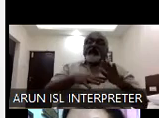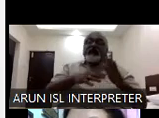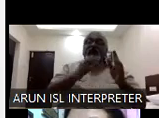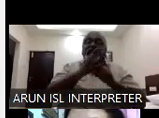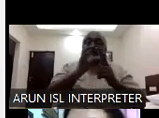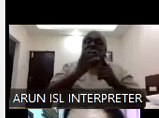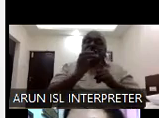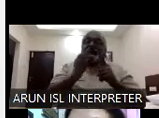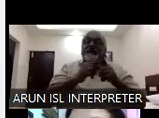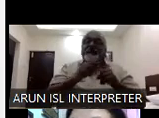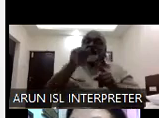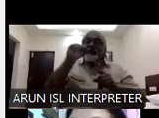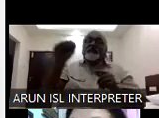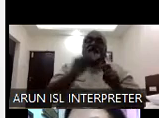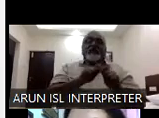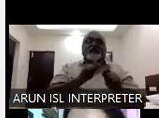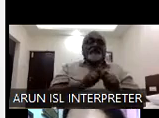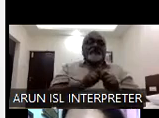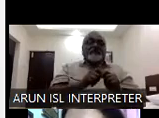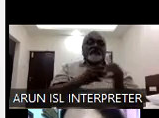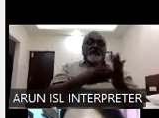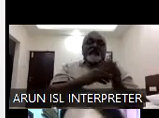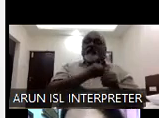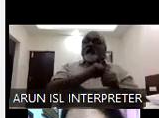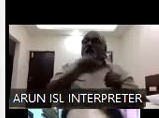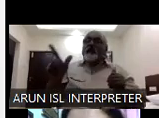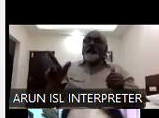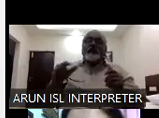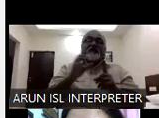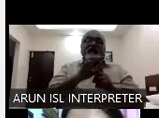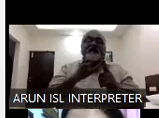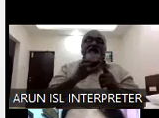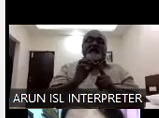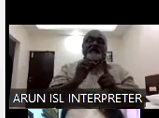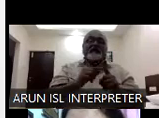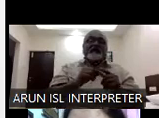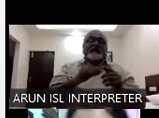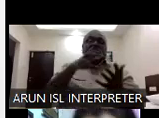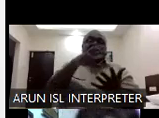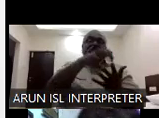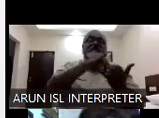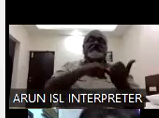department's work with all the departments at the state level to find out